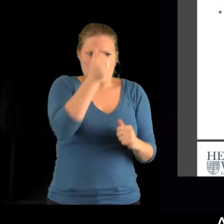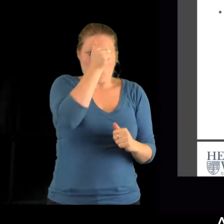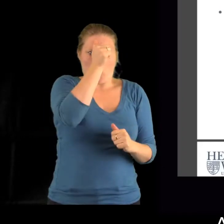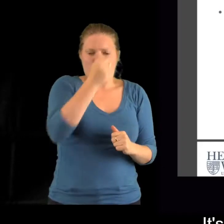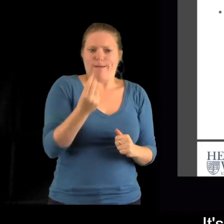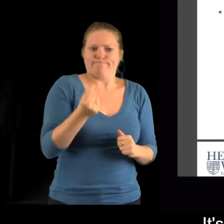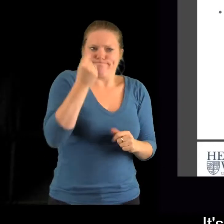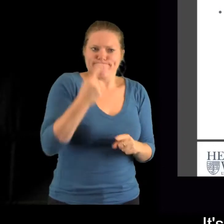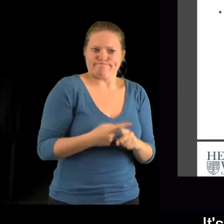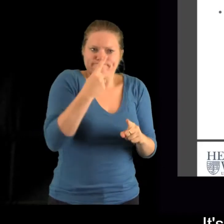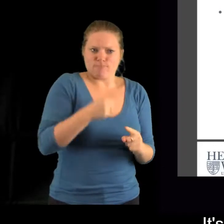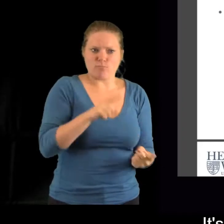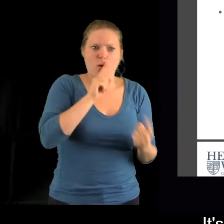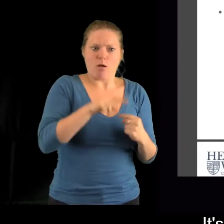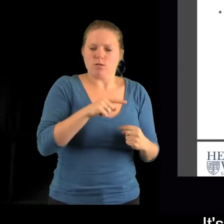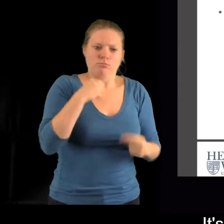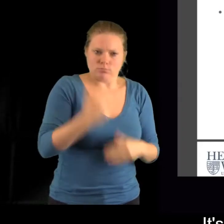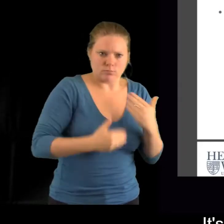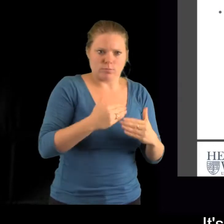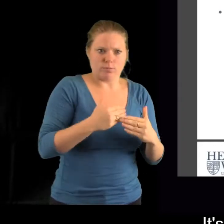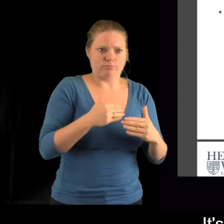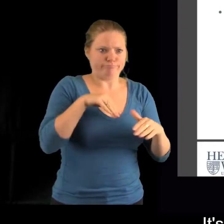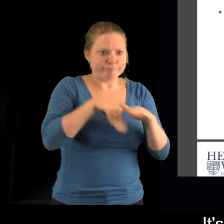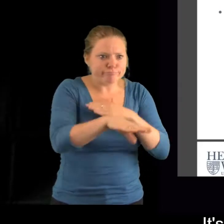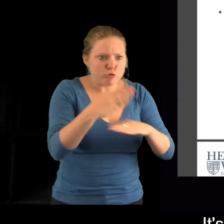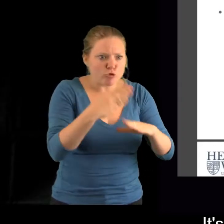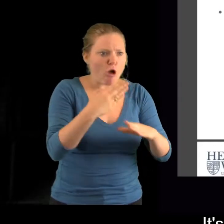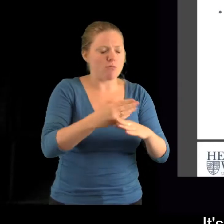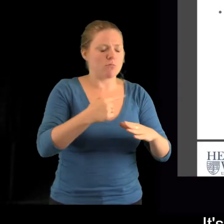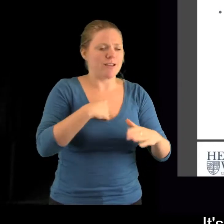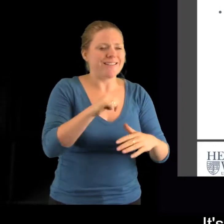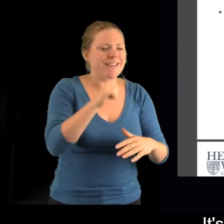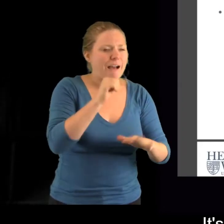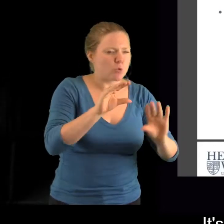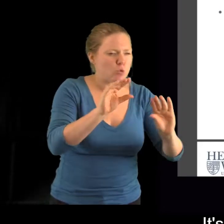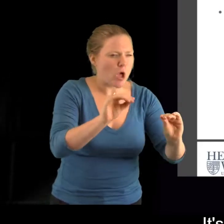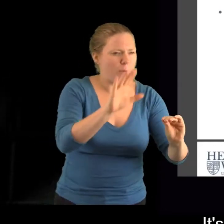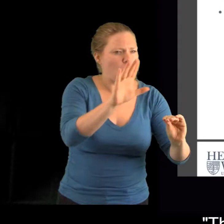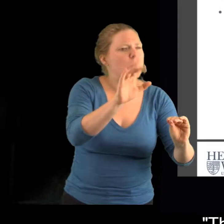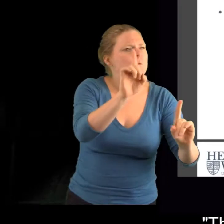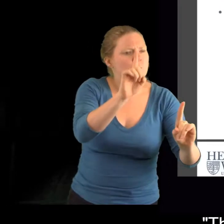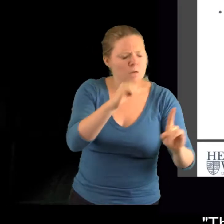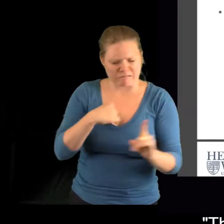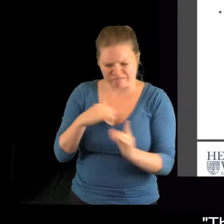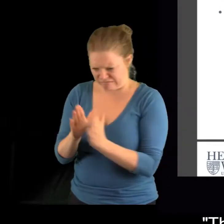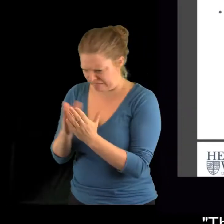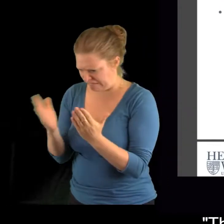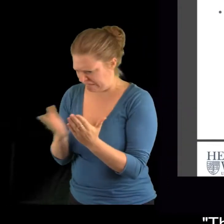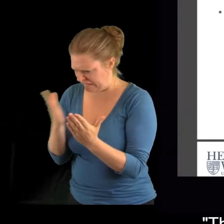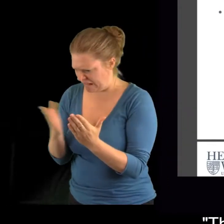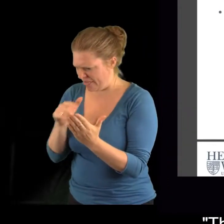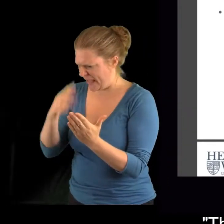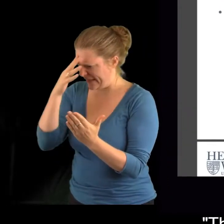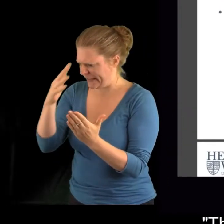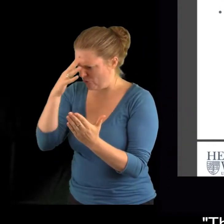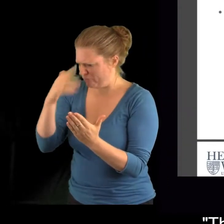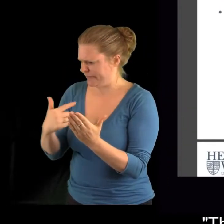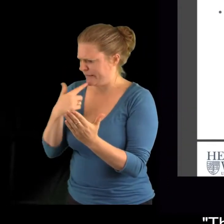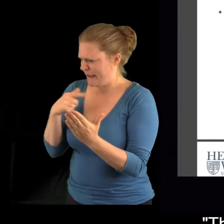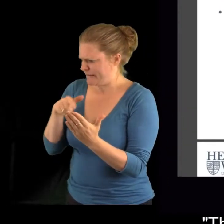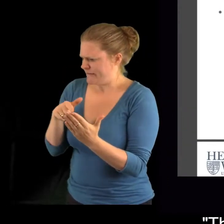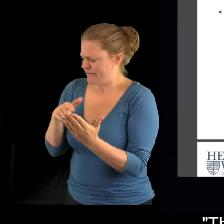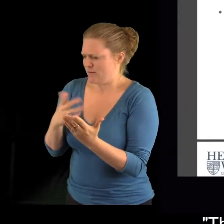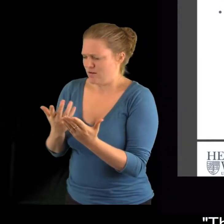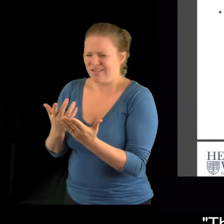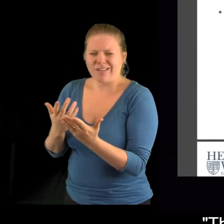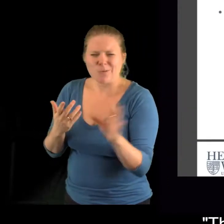that ability to just do. You're not going to stop midst going, that is the theory that applies to this, that, and the other.